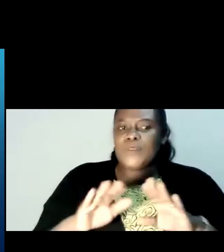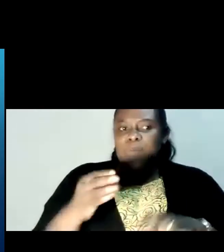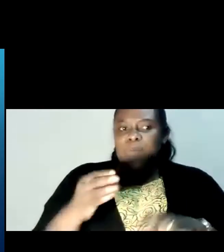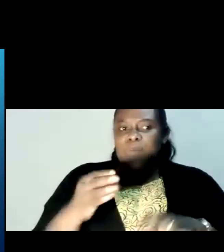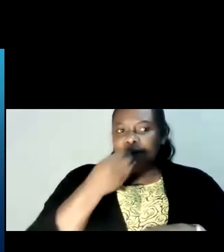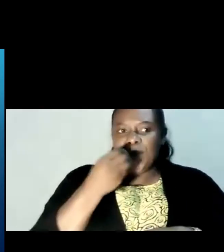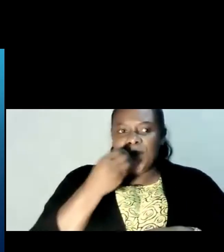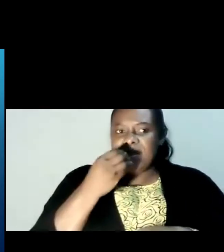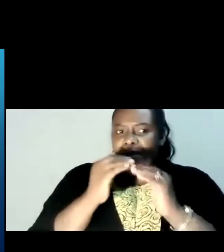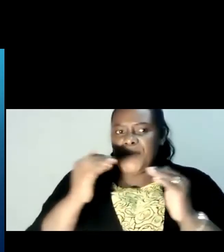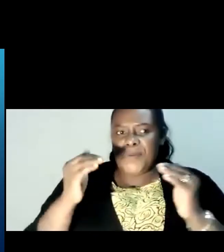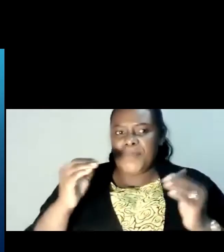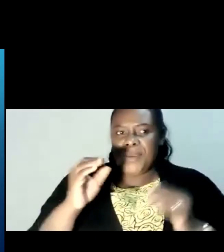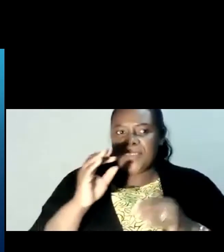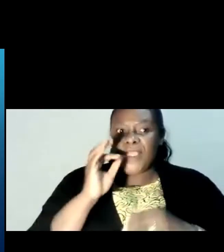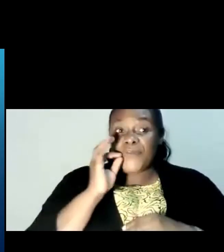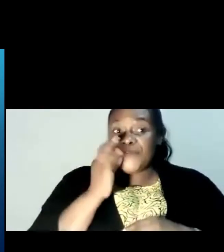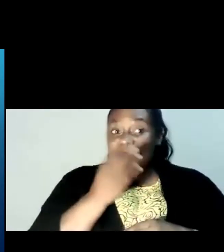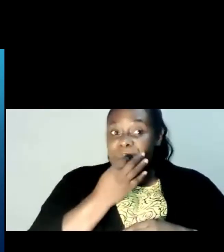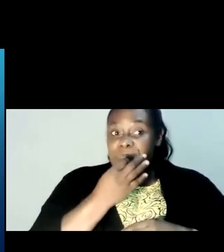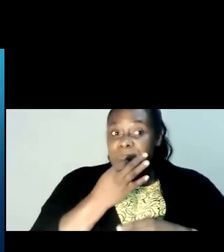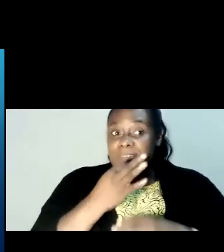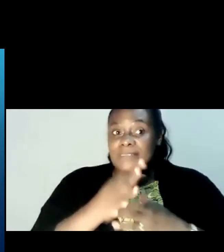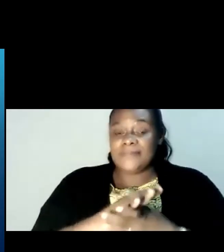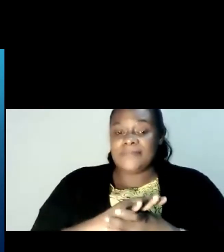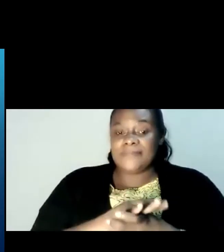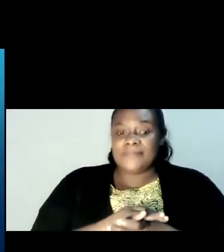lot of fruits with each meal.